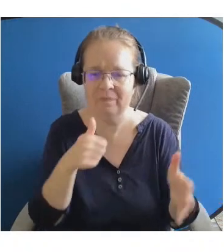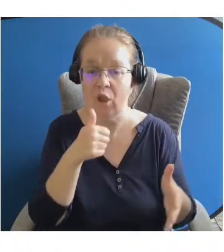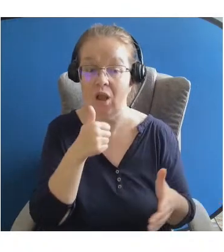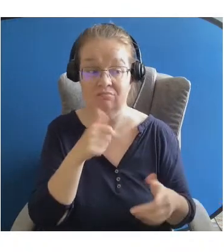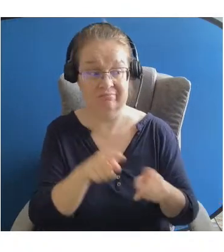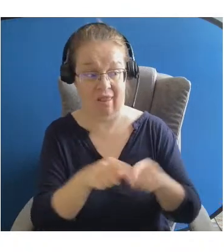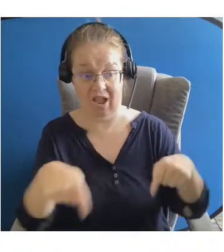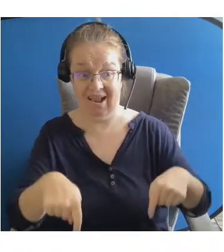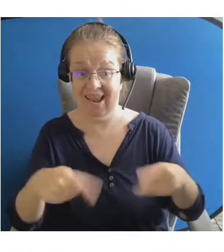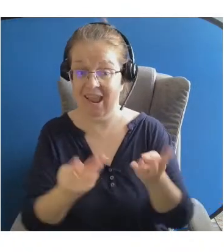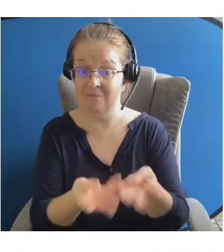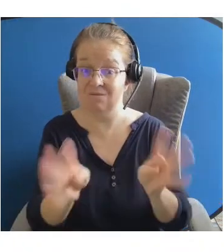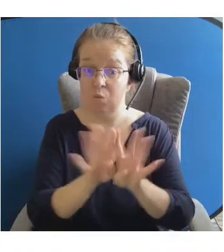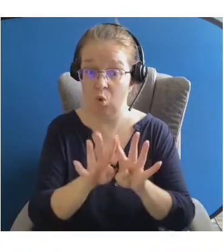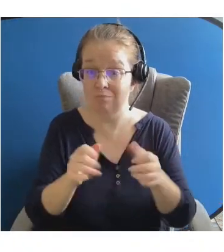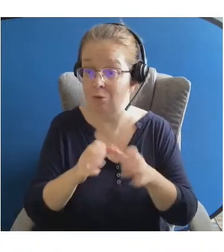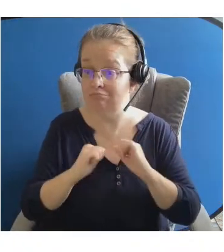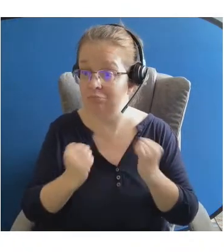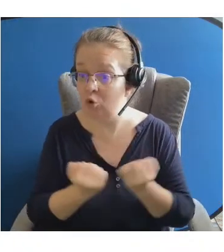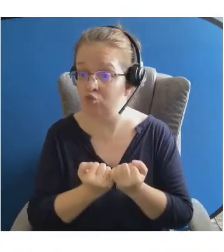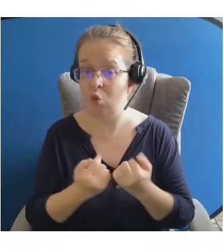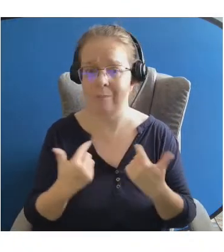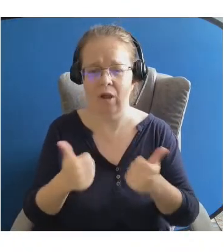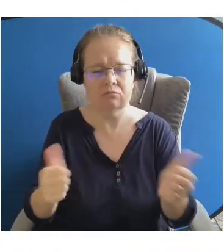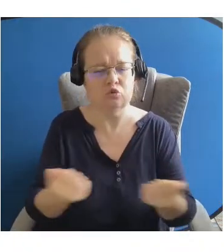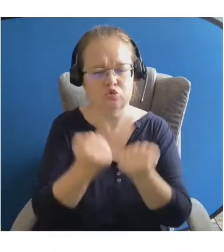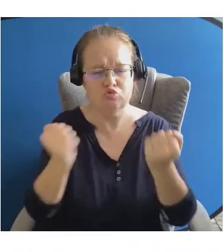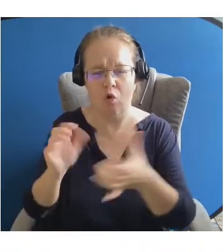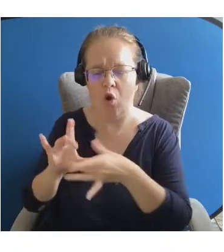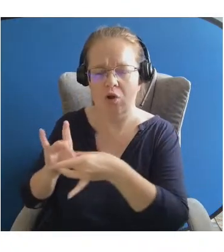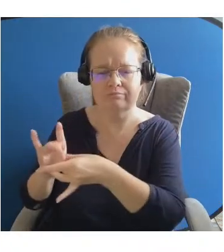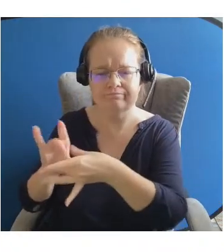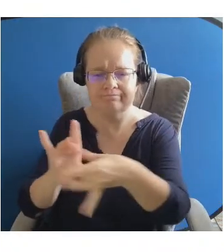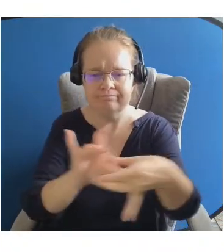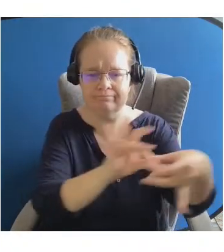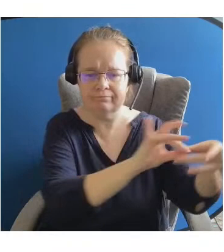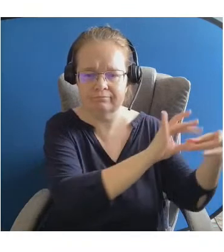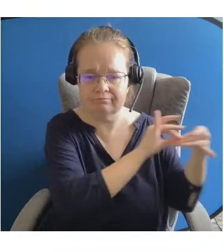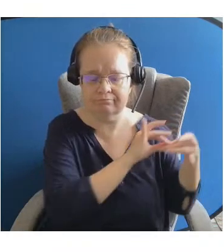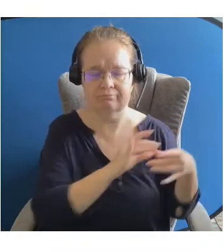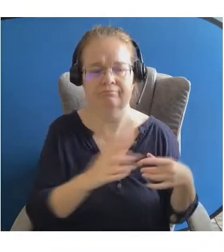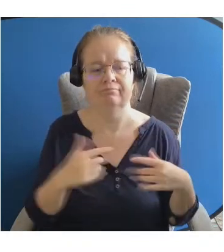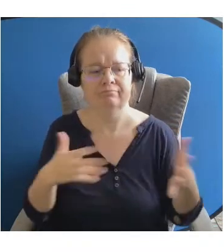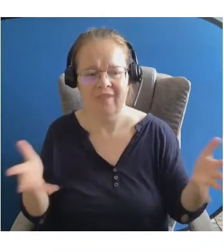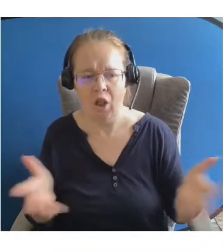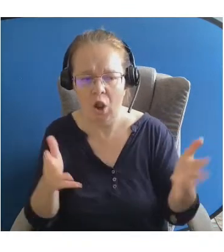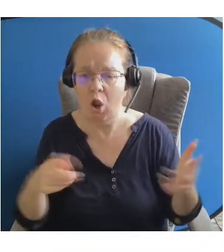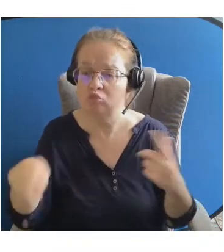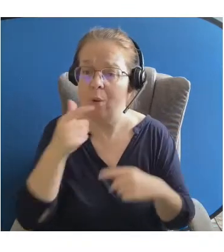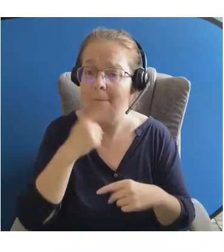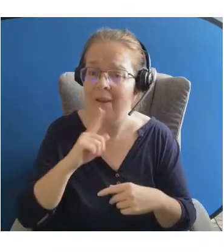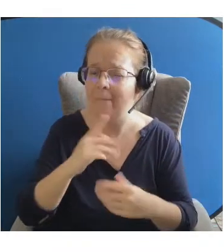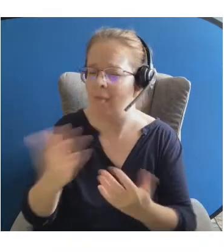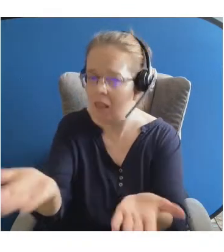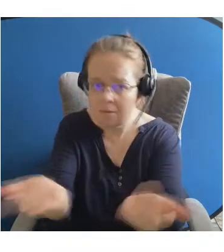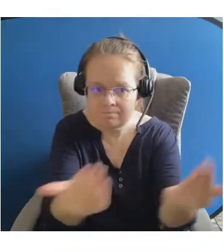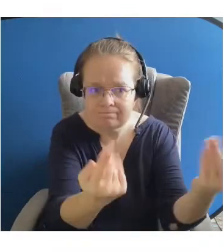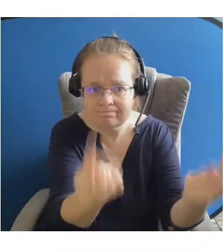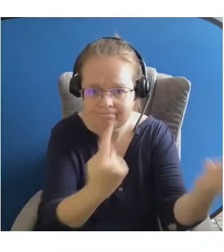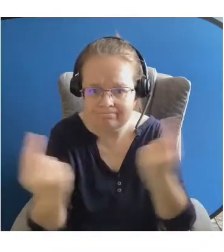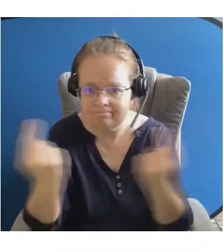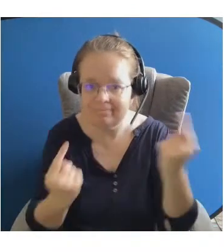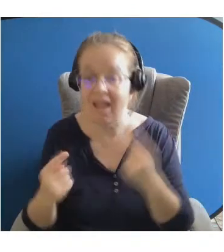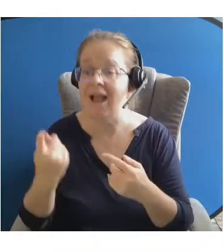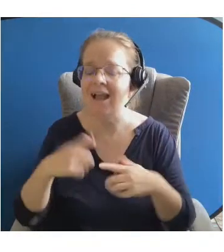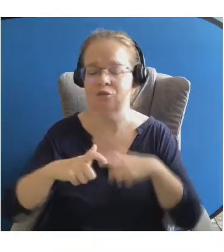through maintaining a strong network that is truly diverse, and encouraging people to come forward, as well as ongoing